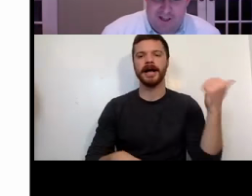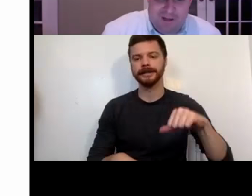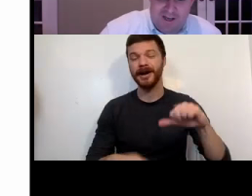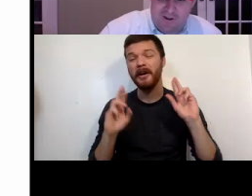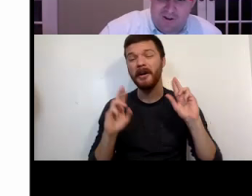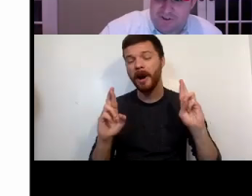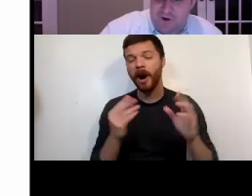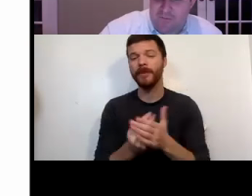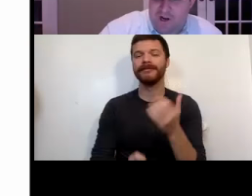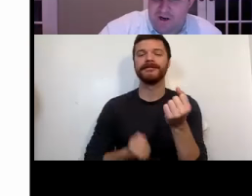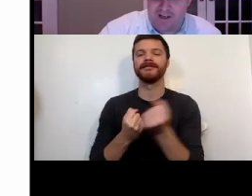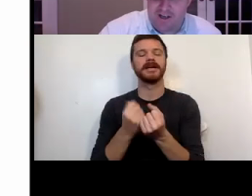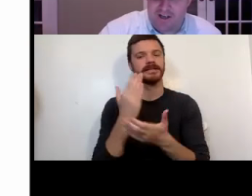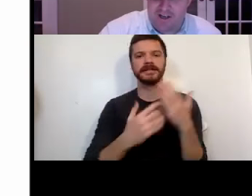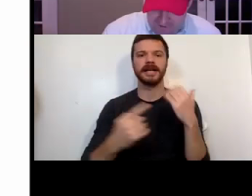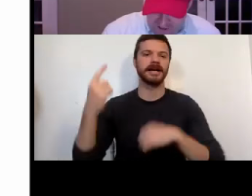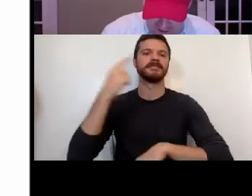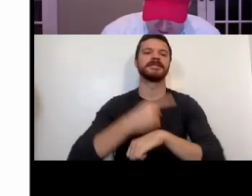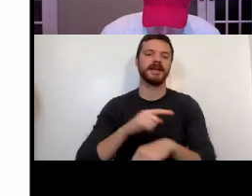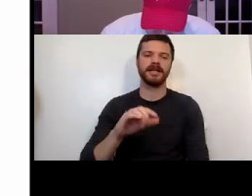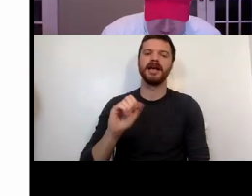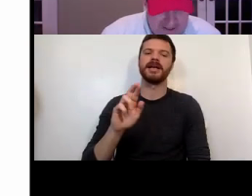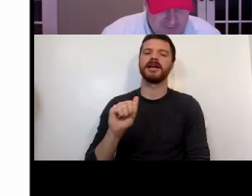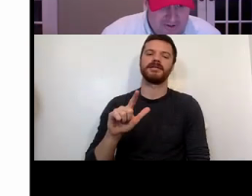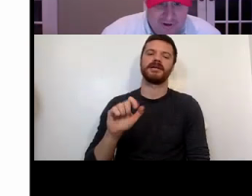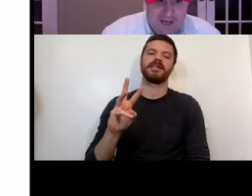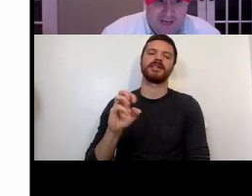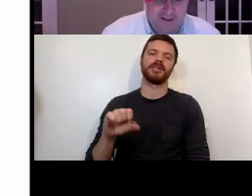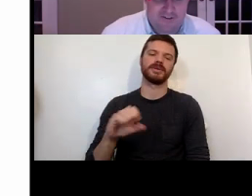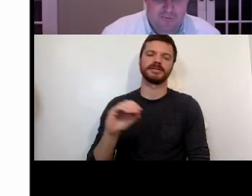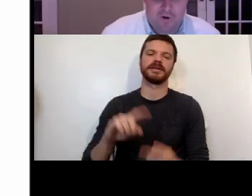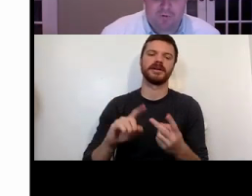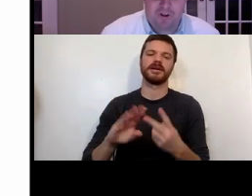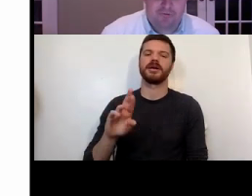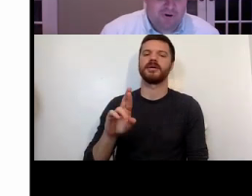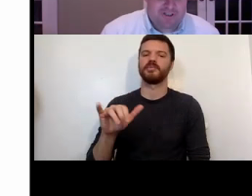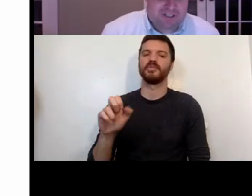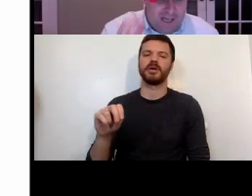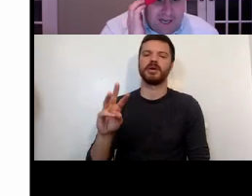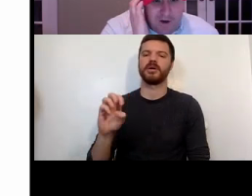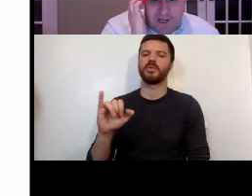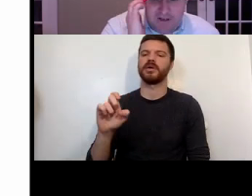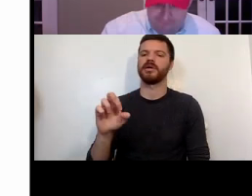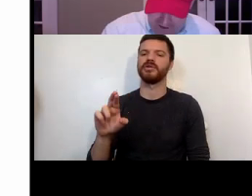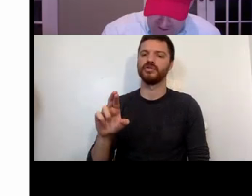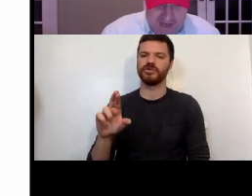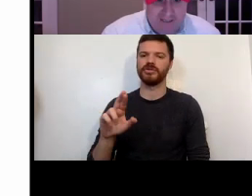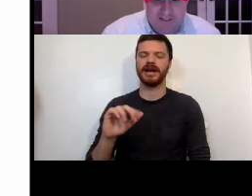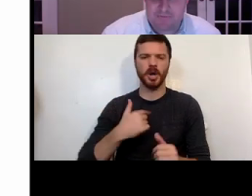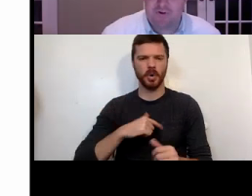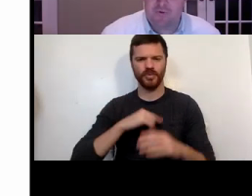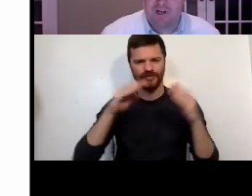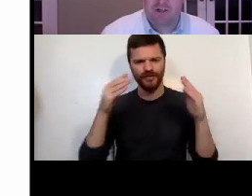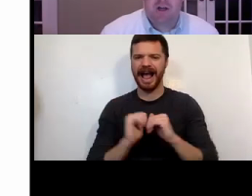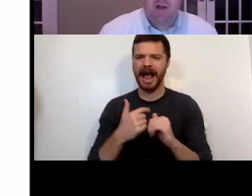effort led by Kara Lewis, Brian Weiner, and involving some other great colleagues, where we're really focusing on how can we identify the